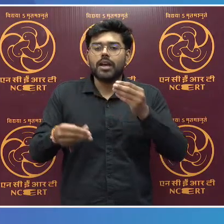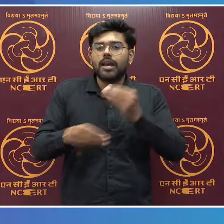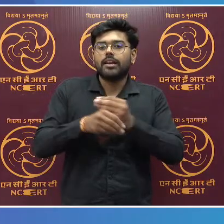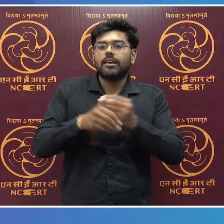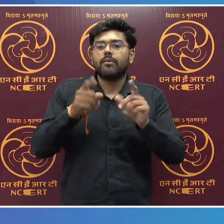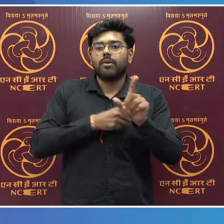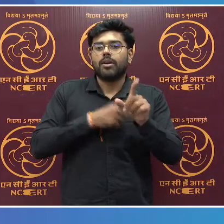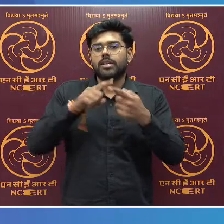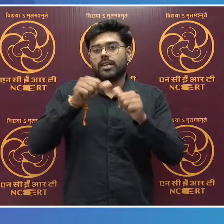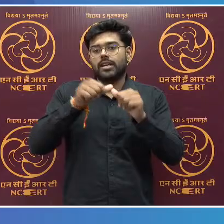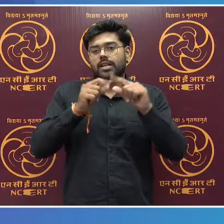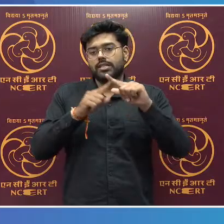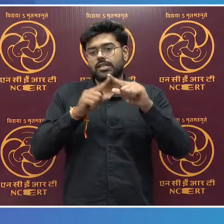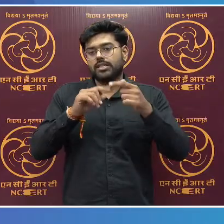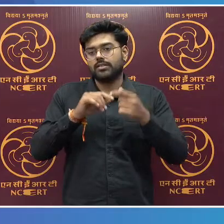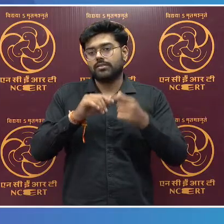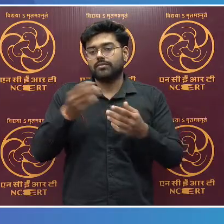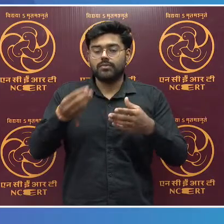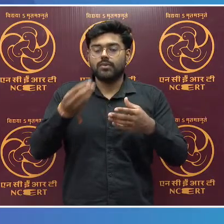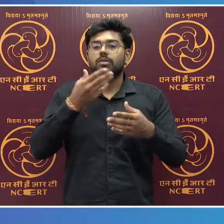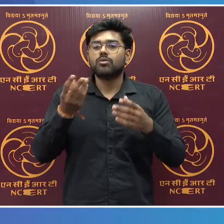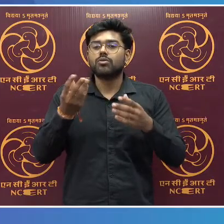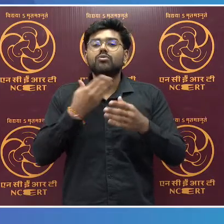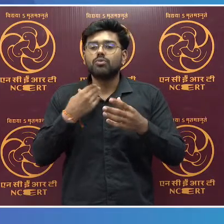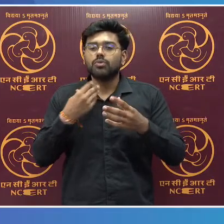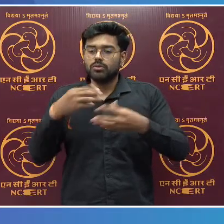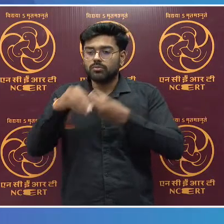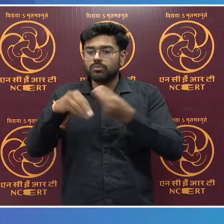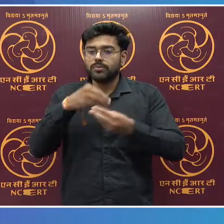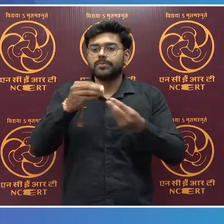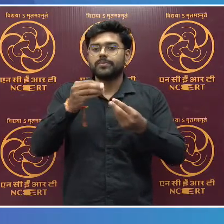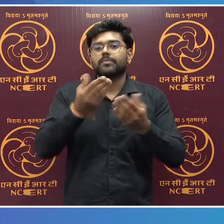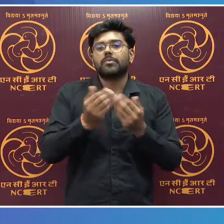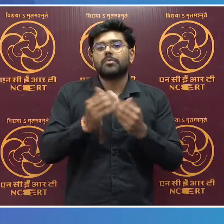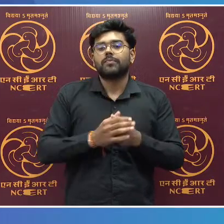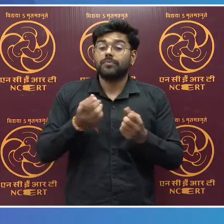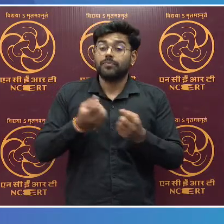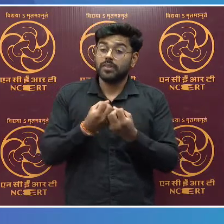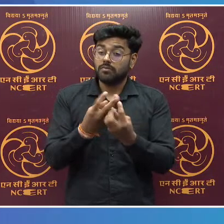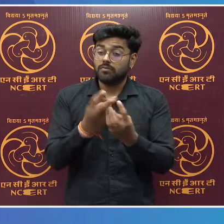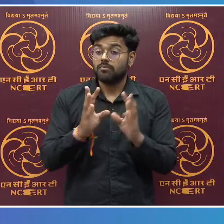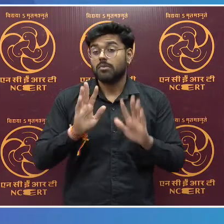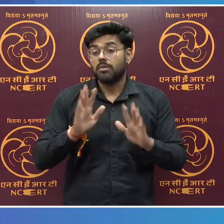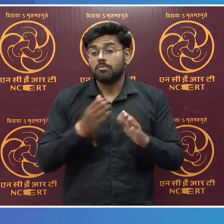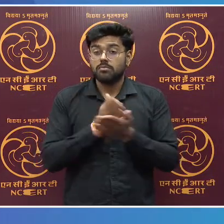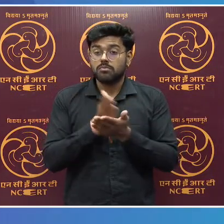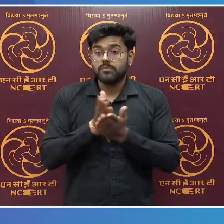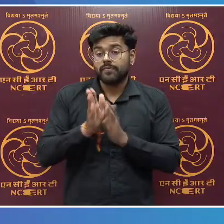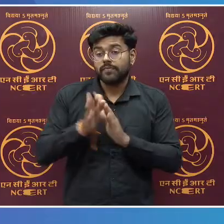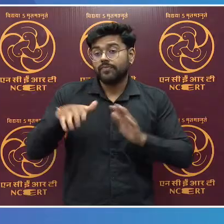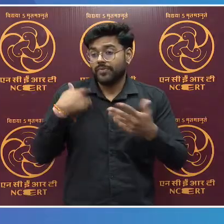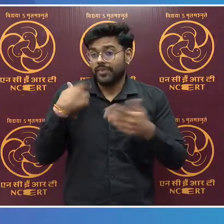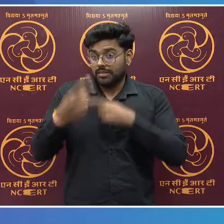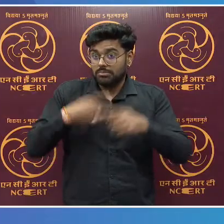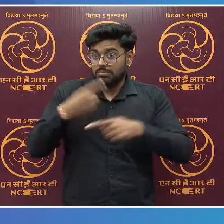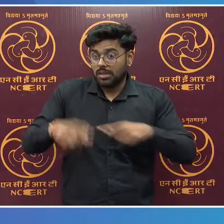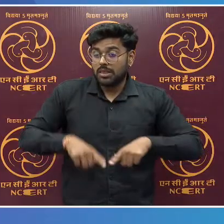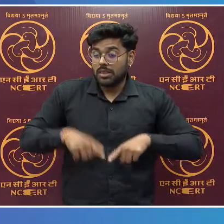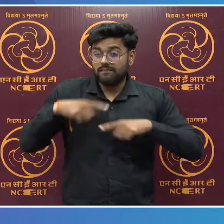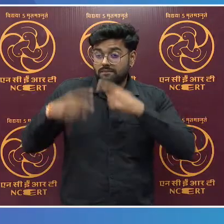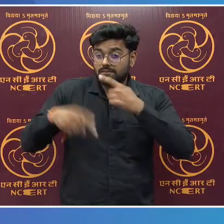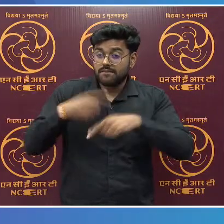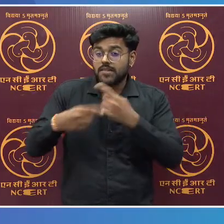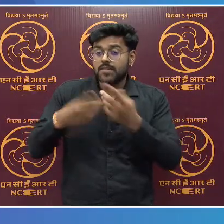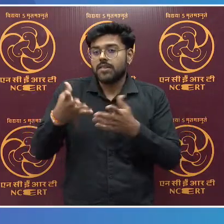yeast powder to it along with some sugar. Yes. So kind of there are many products that we use in our day-to-day life that help us understand